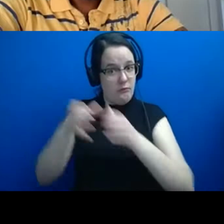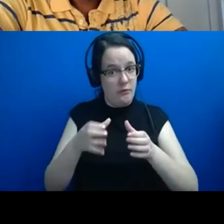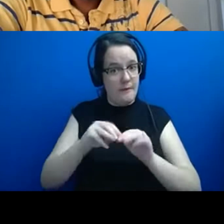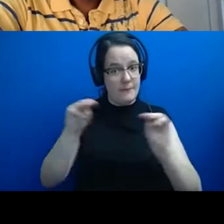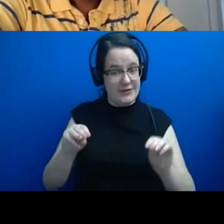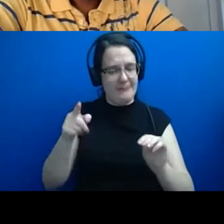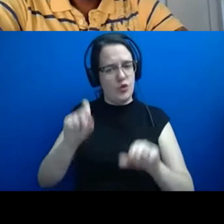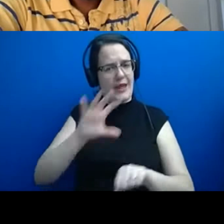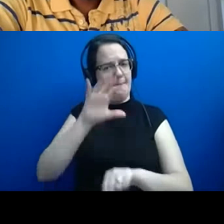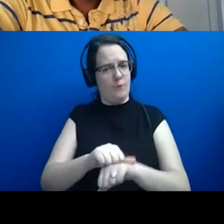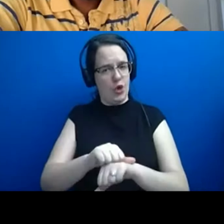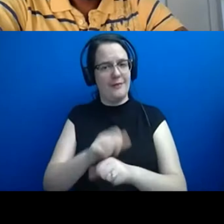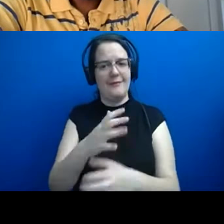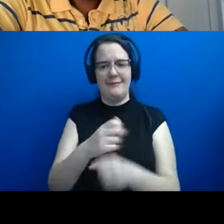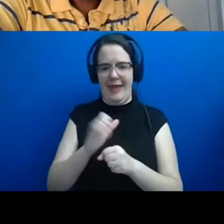get the group rate for that.